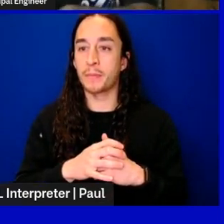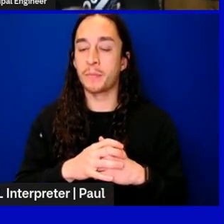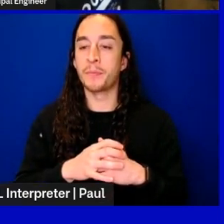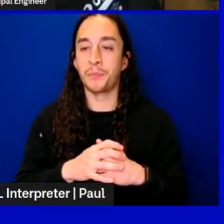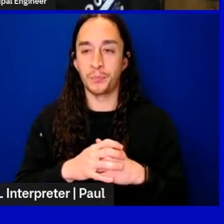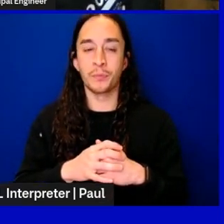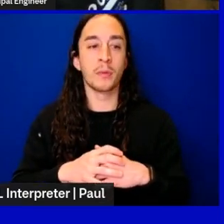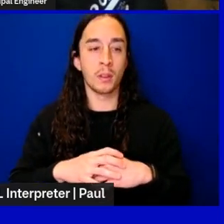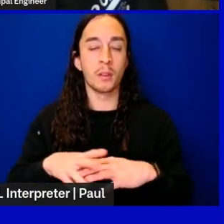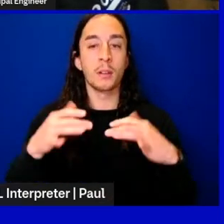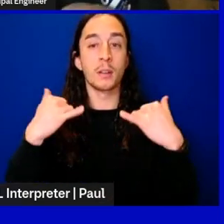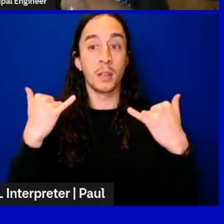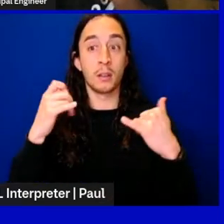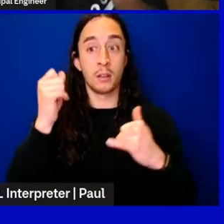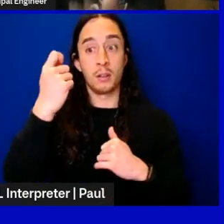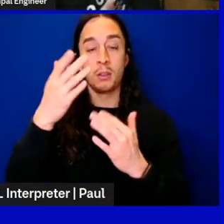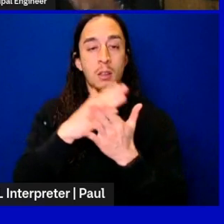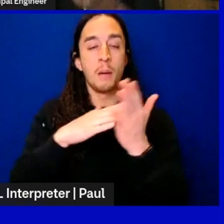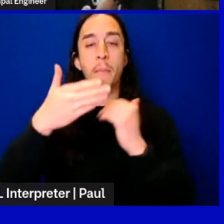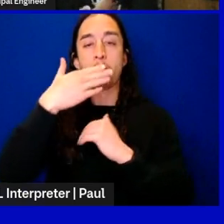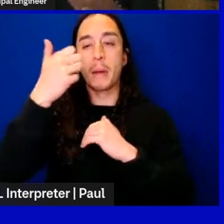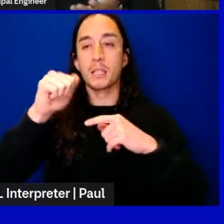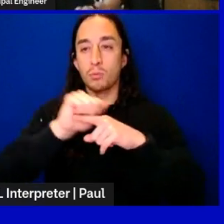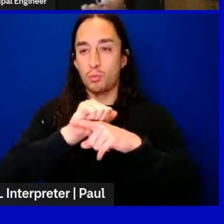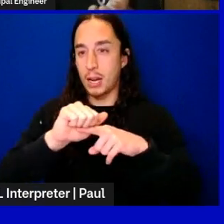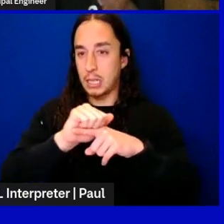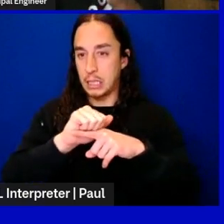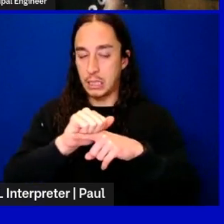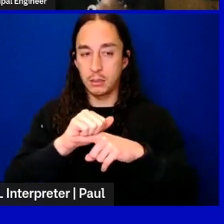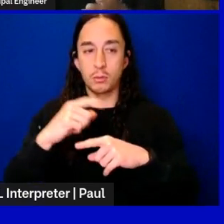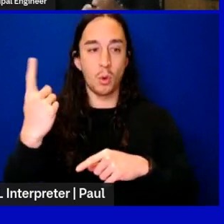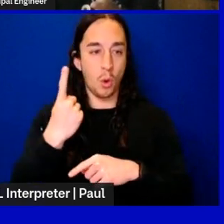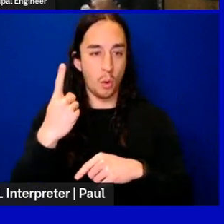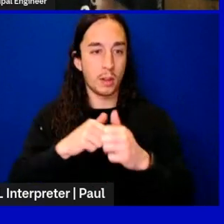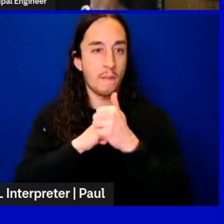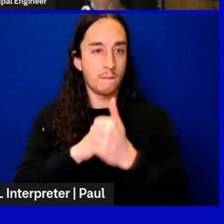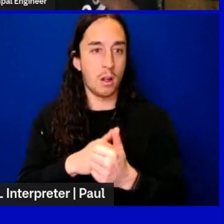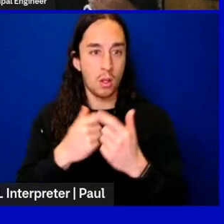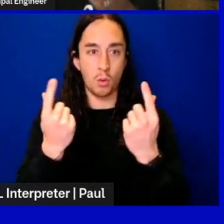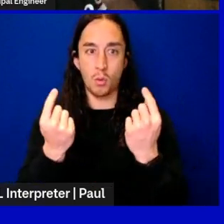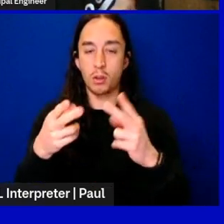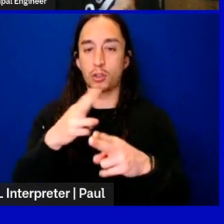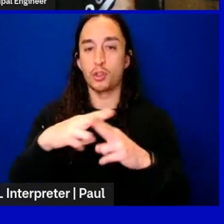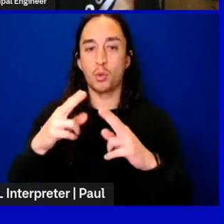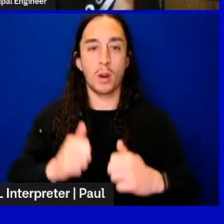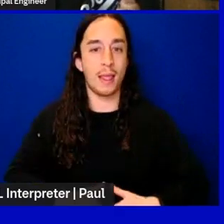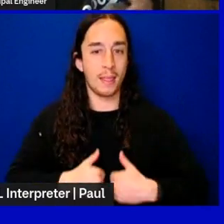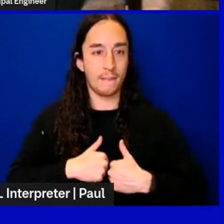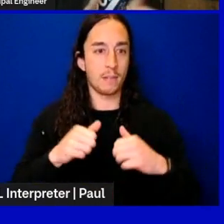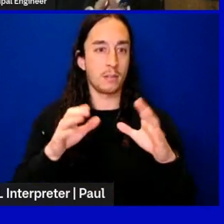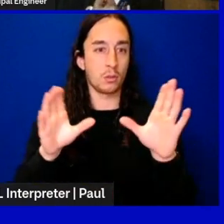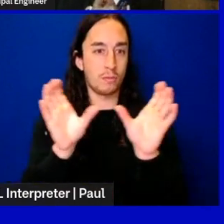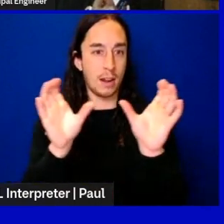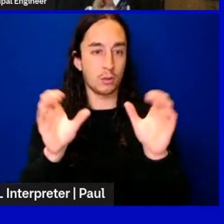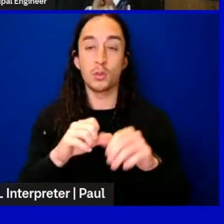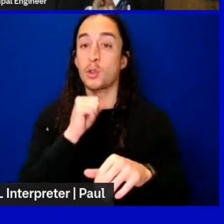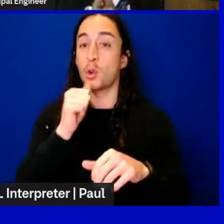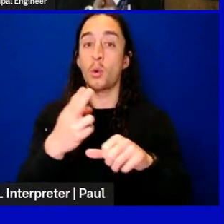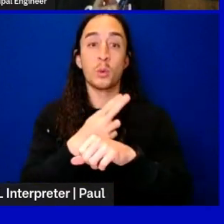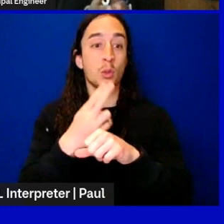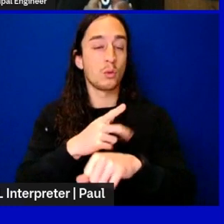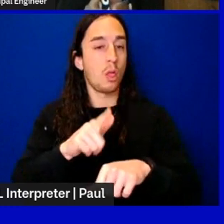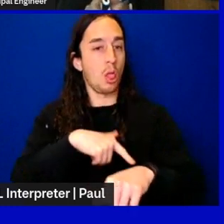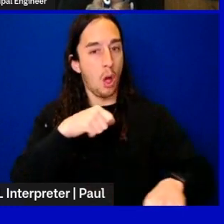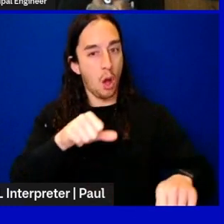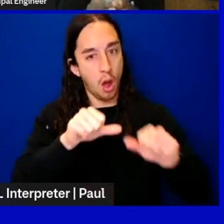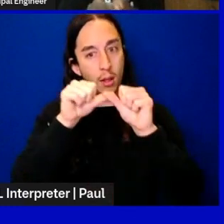Now, some of the best practices we should always follow here is the short-lived credentials. We should never ever use for a long-lived credentials